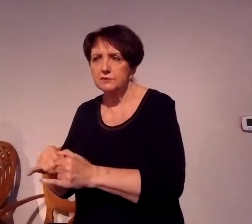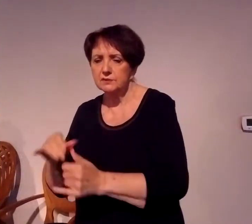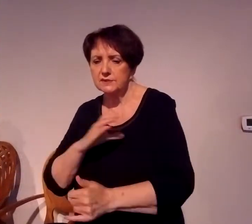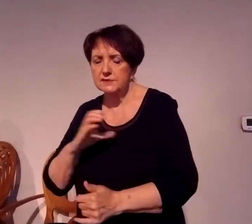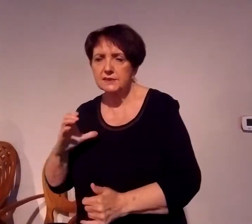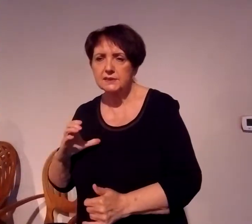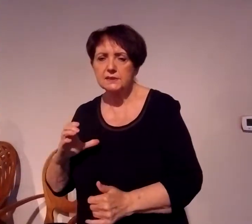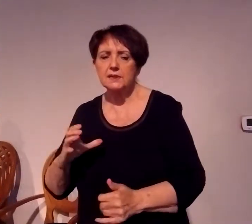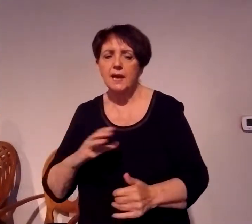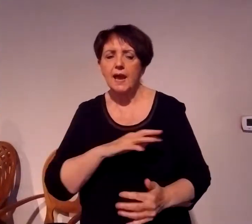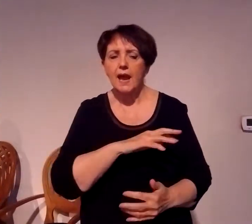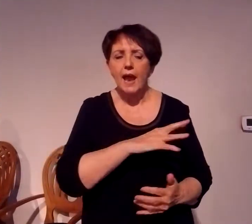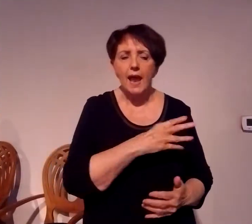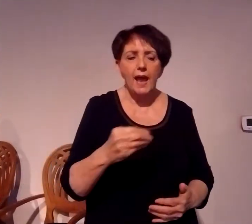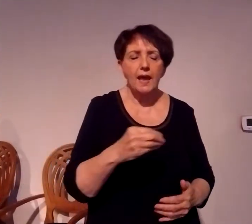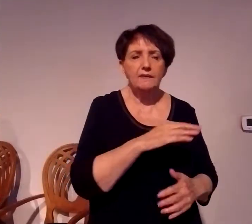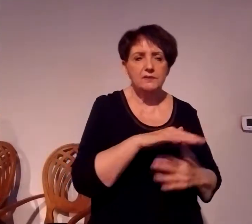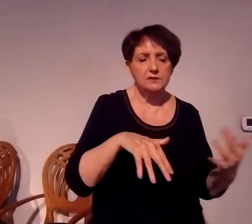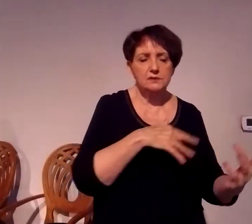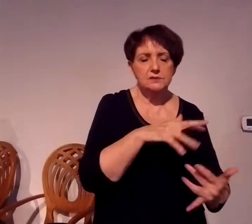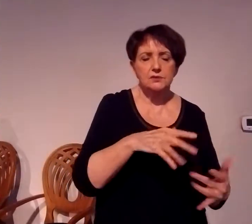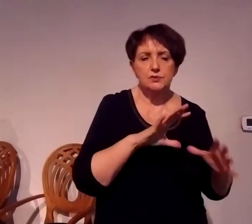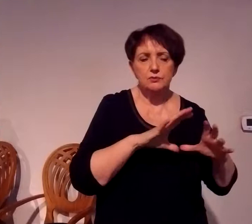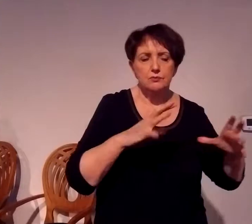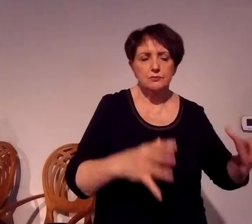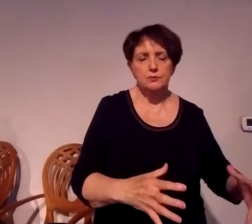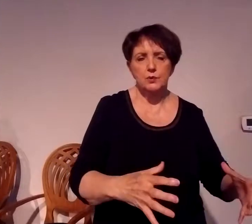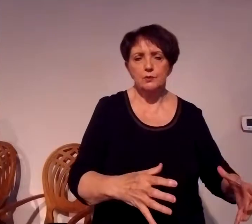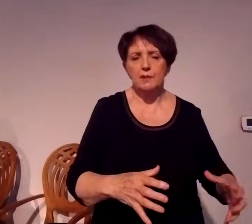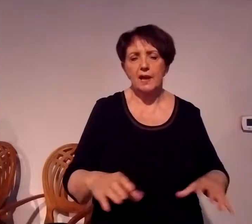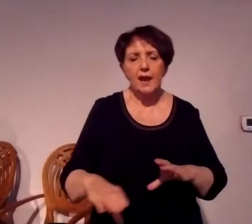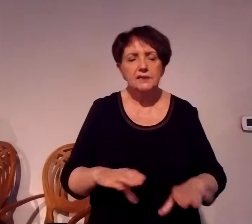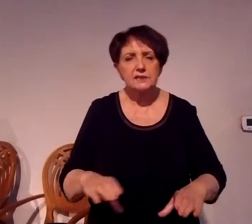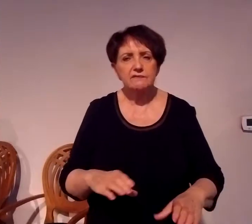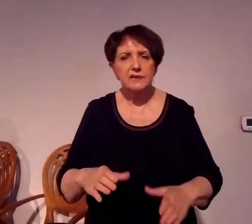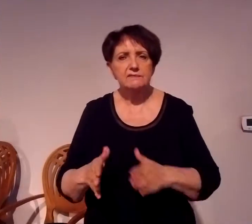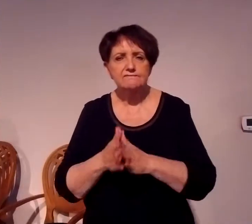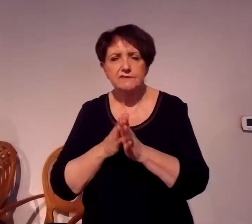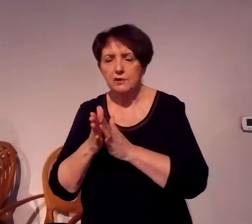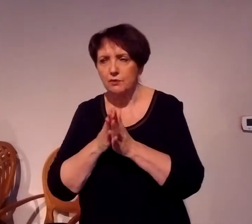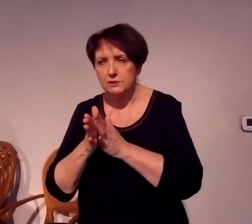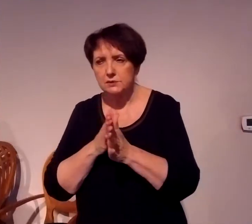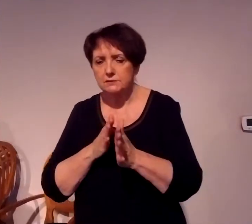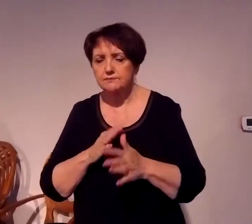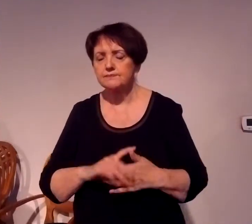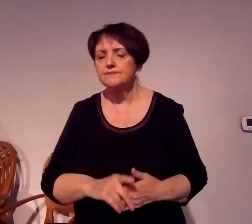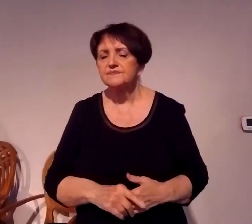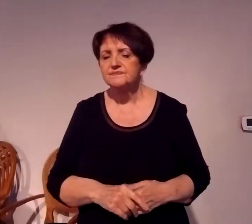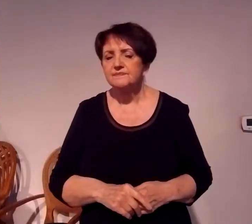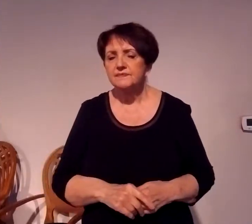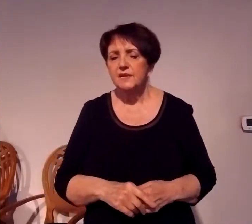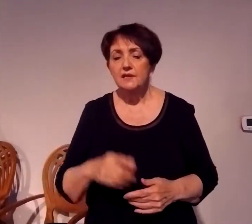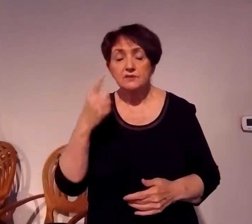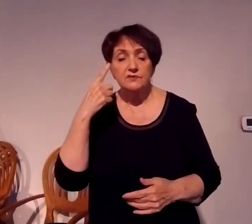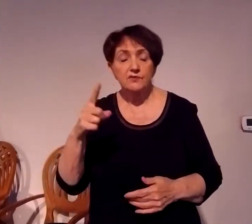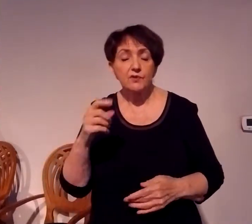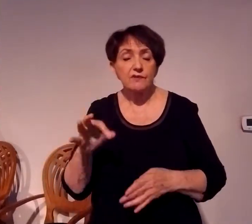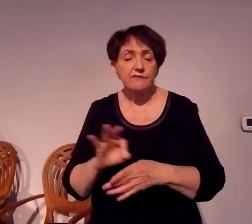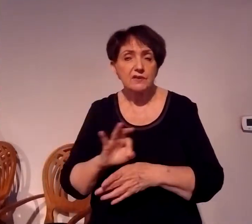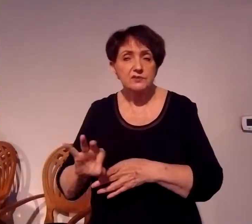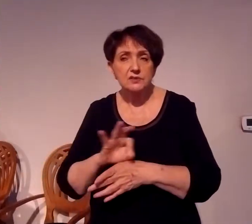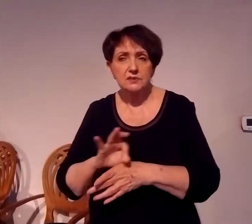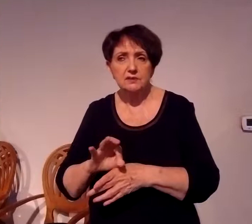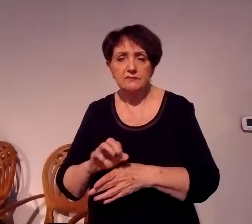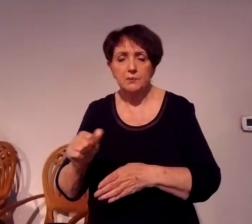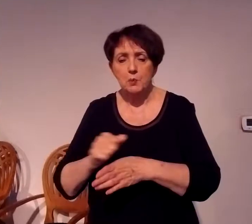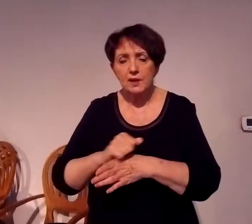group, active and vigorous. It is therefore the function of a practical mysticism to